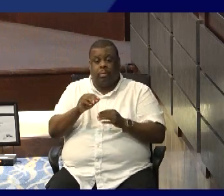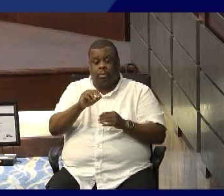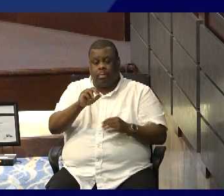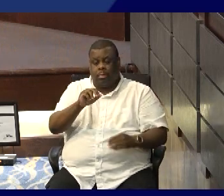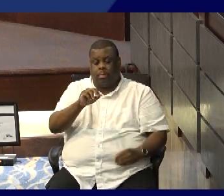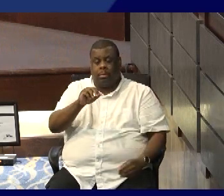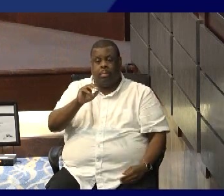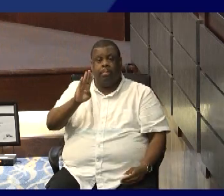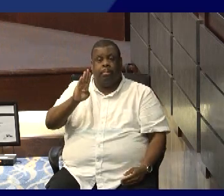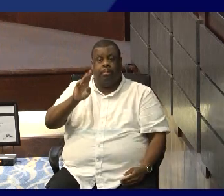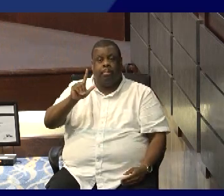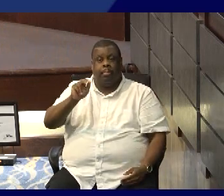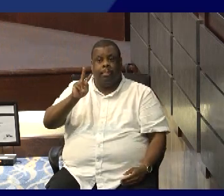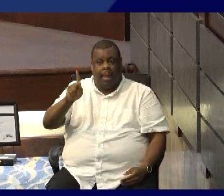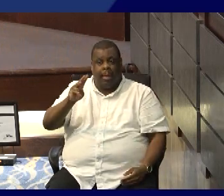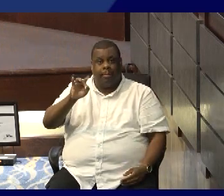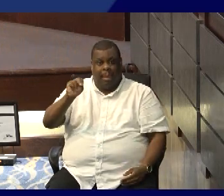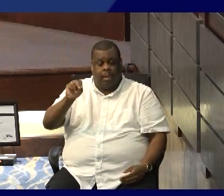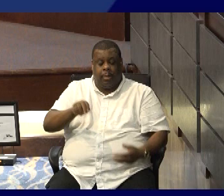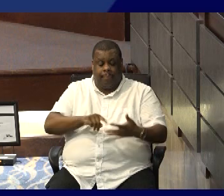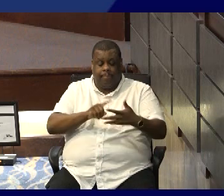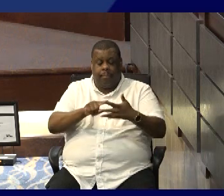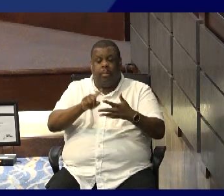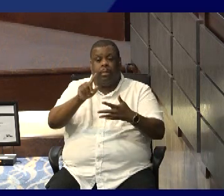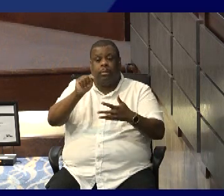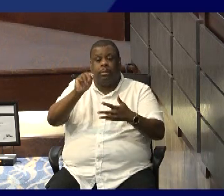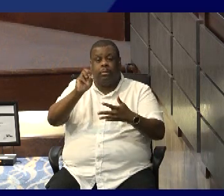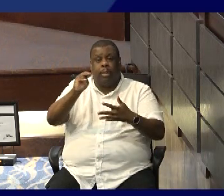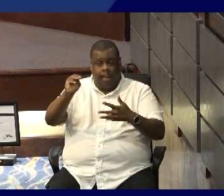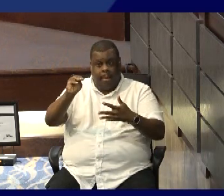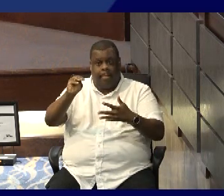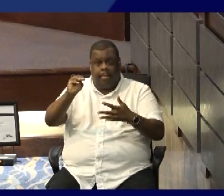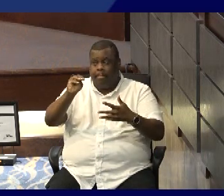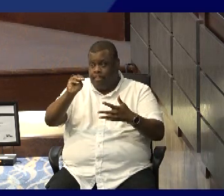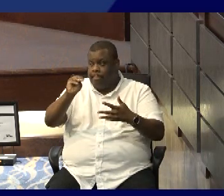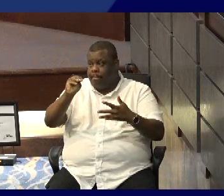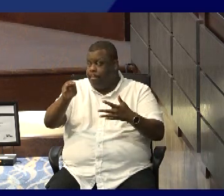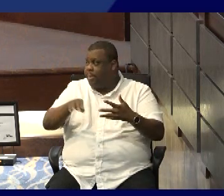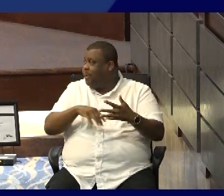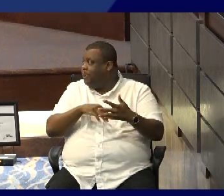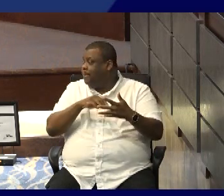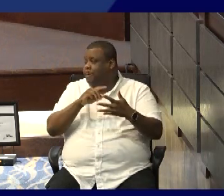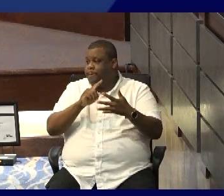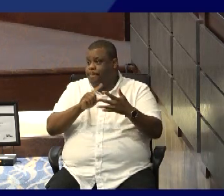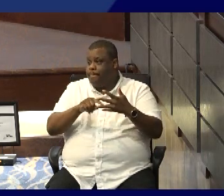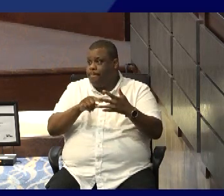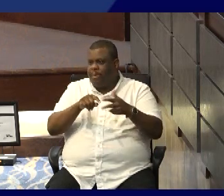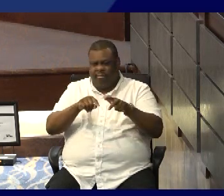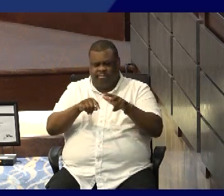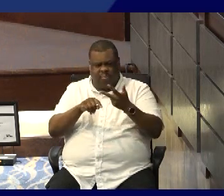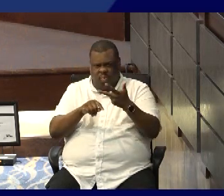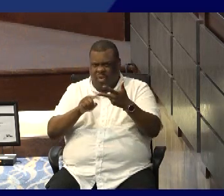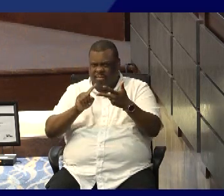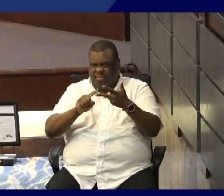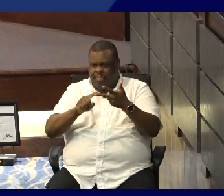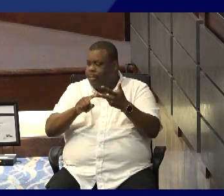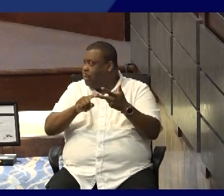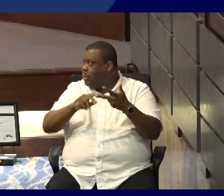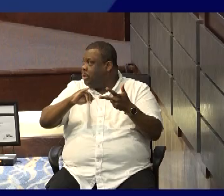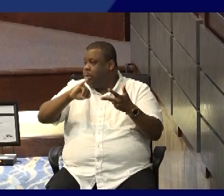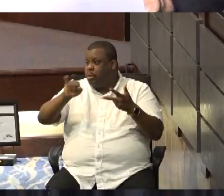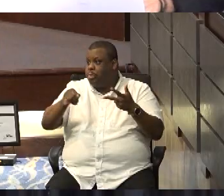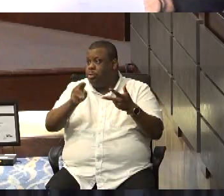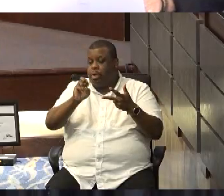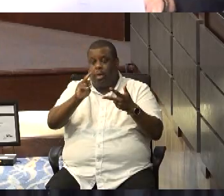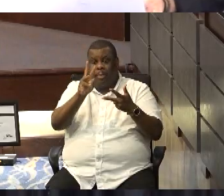as Tom Balk, our Strategic Initiatives Director, and then to his right, Jeremy Pacina